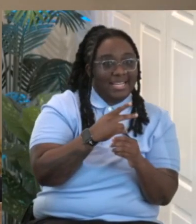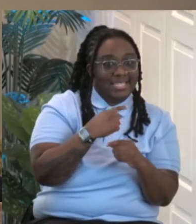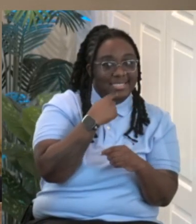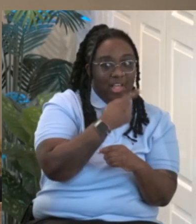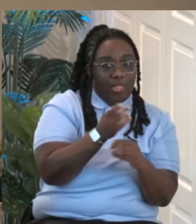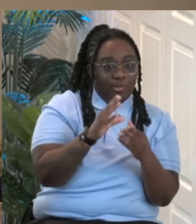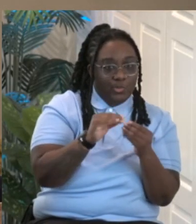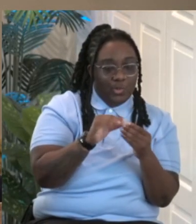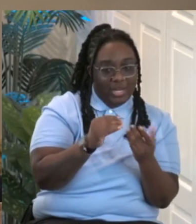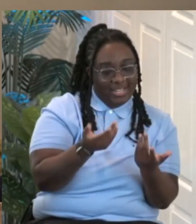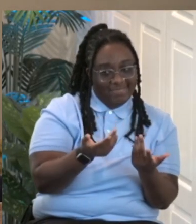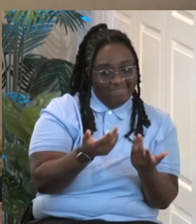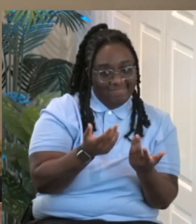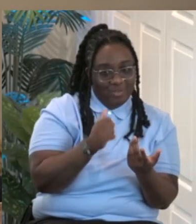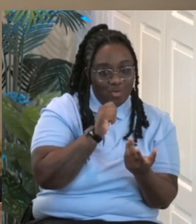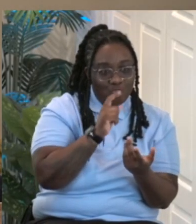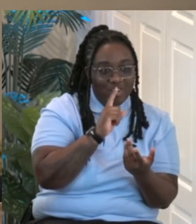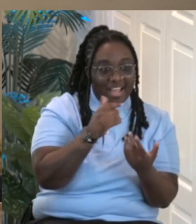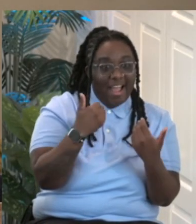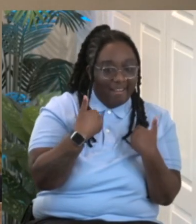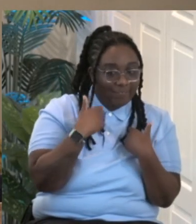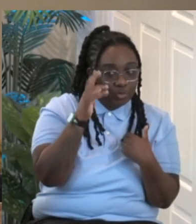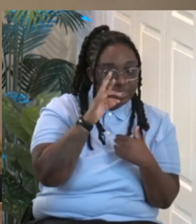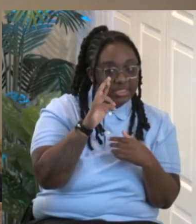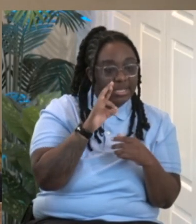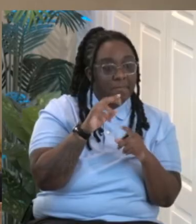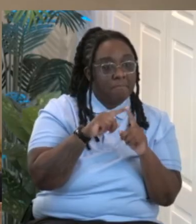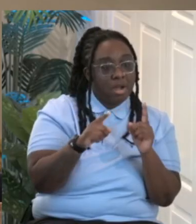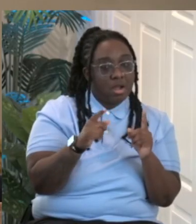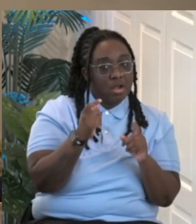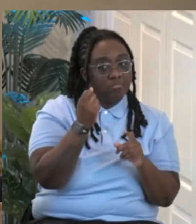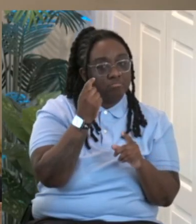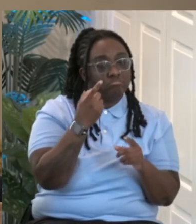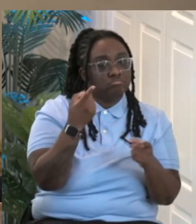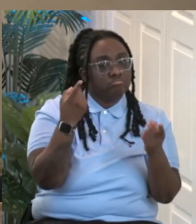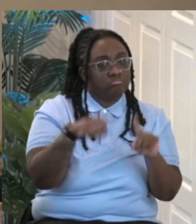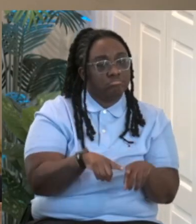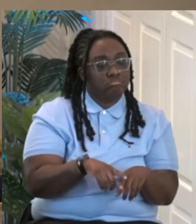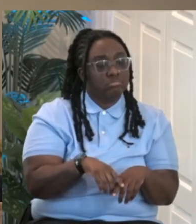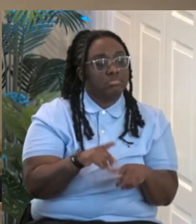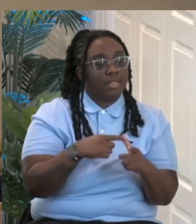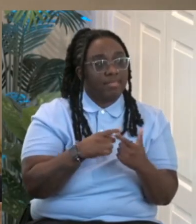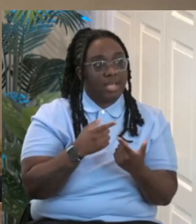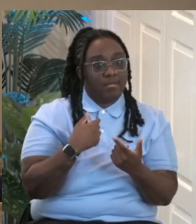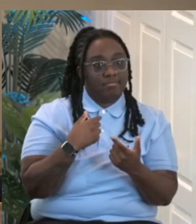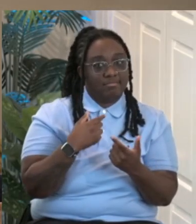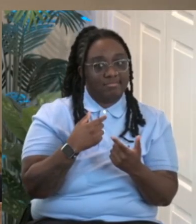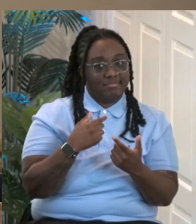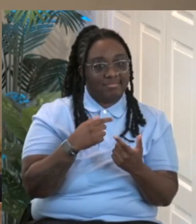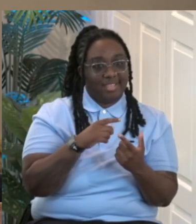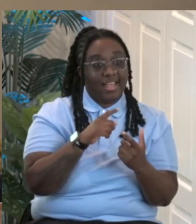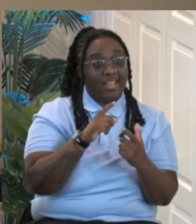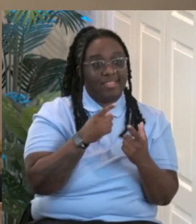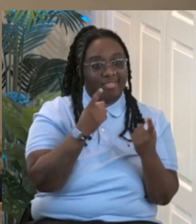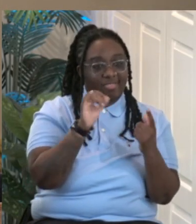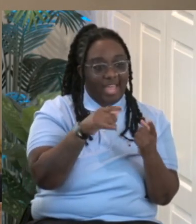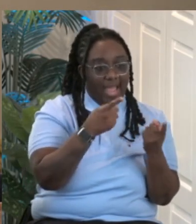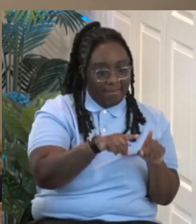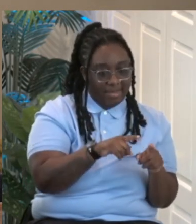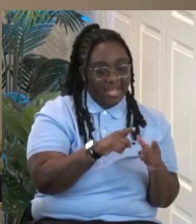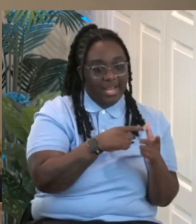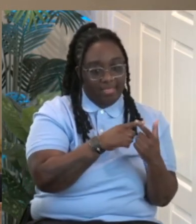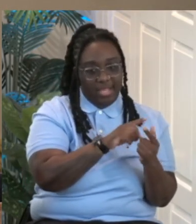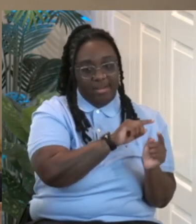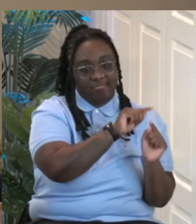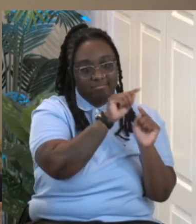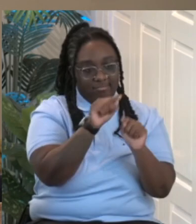day, but it happened, and I wound up in Pittsburgh. Well, around that time, Pittsburgh was a little